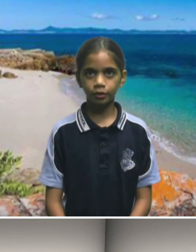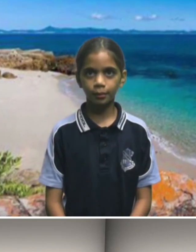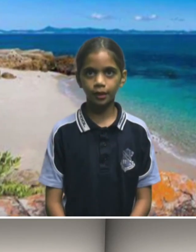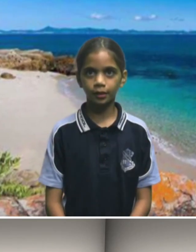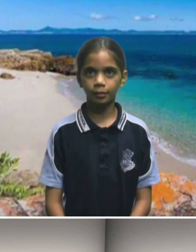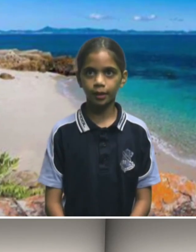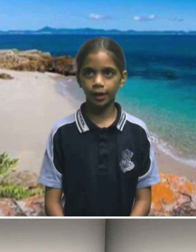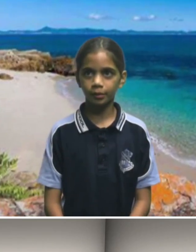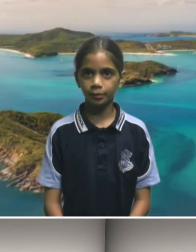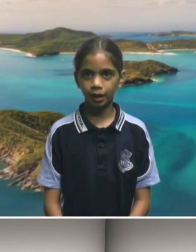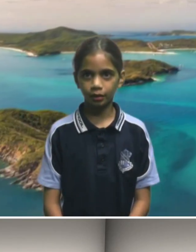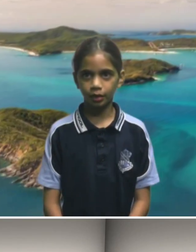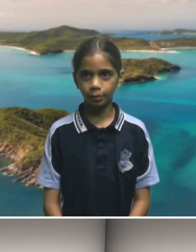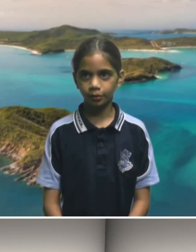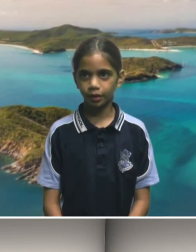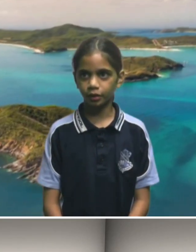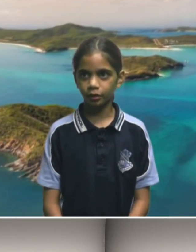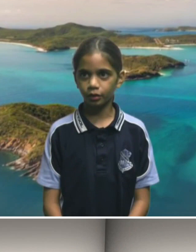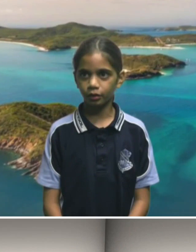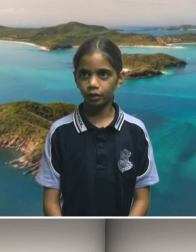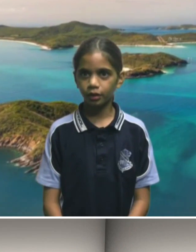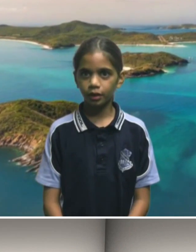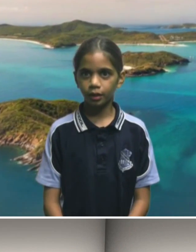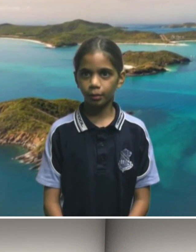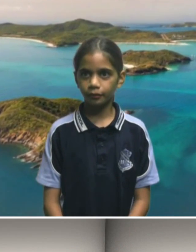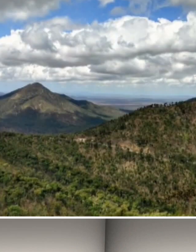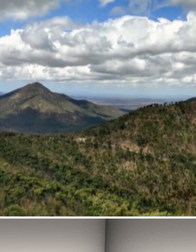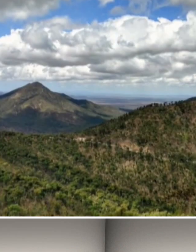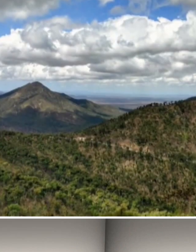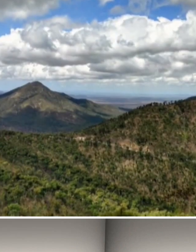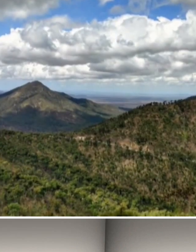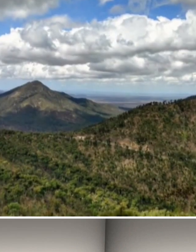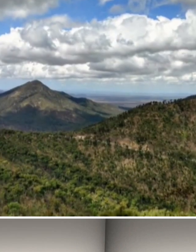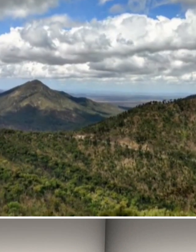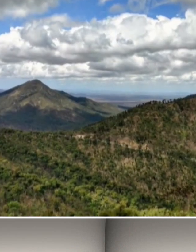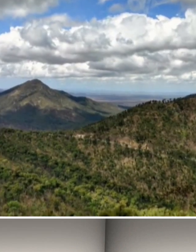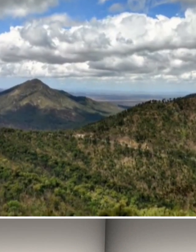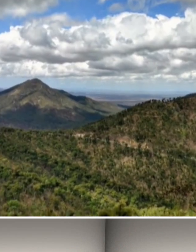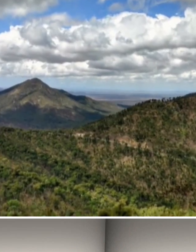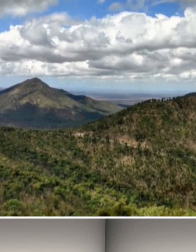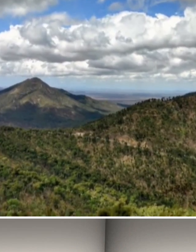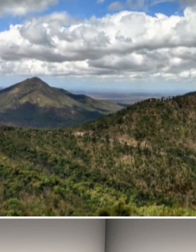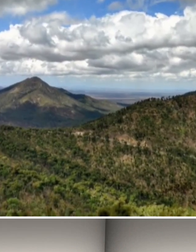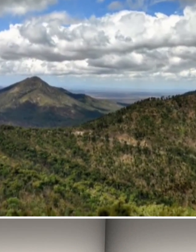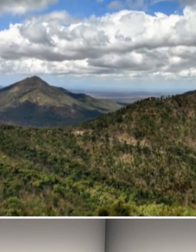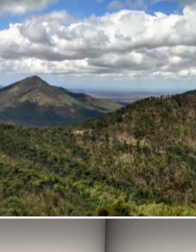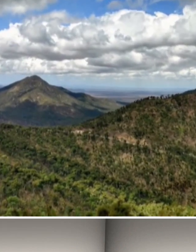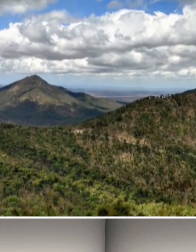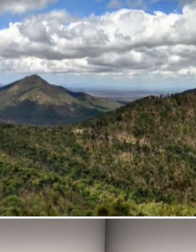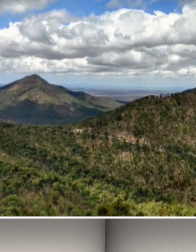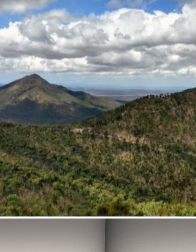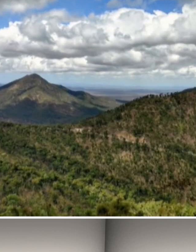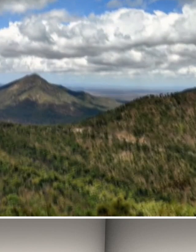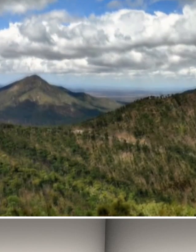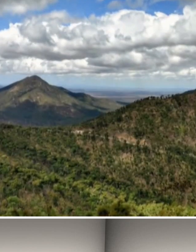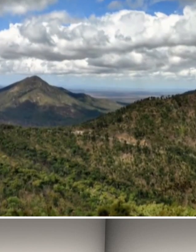Good morning, my name is Michaela, I'm 10 years old and my family lives on Durrumbal country. I have 5 brothers